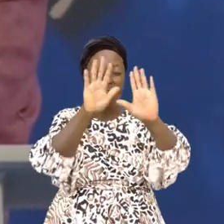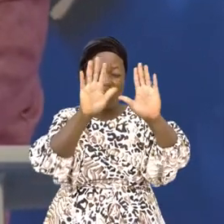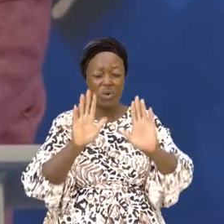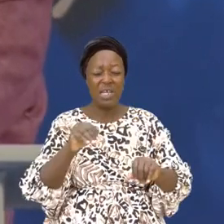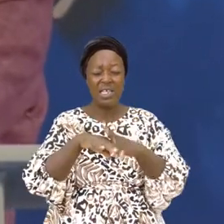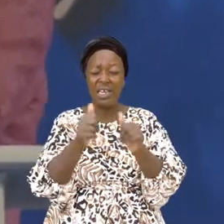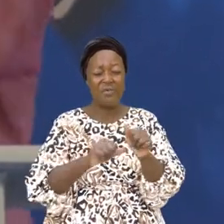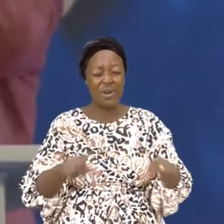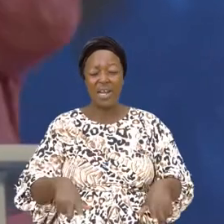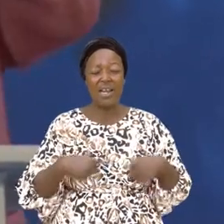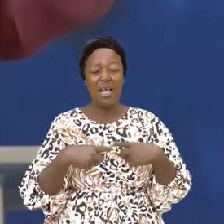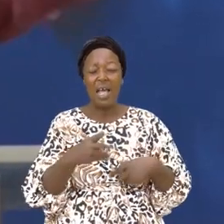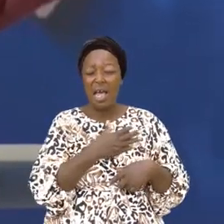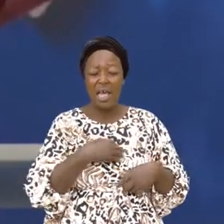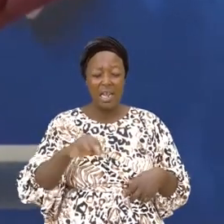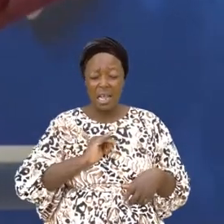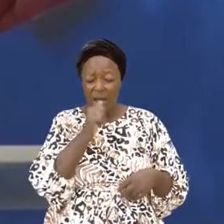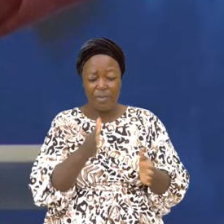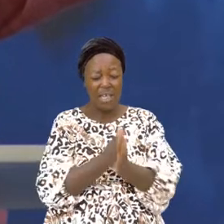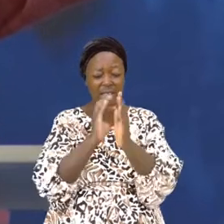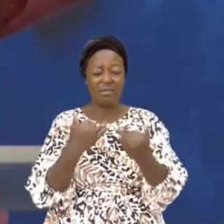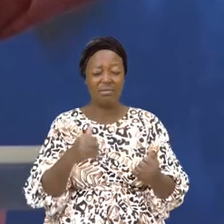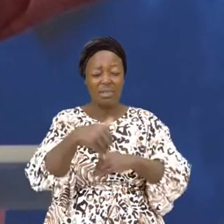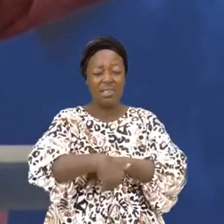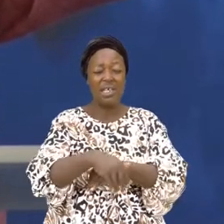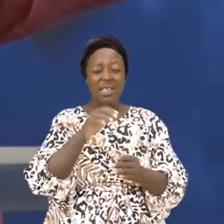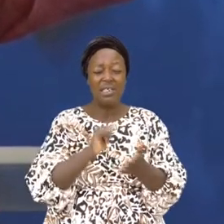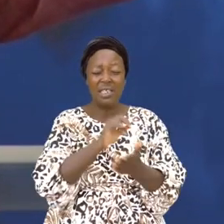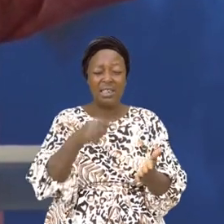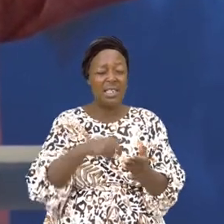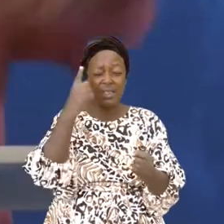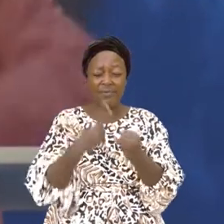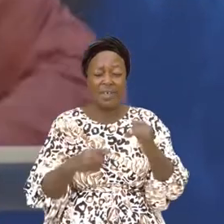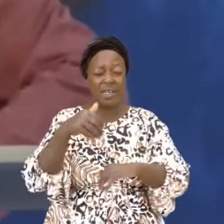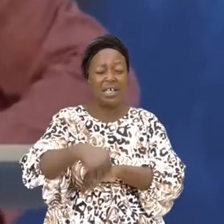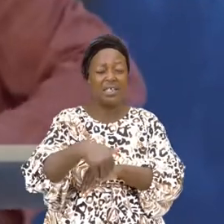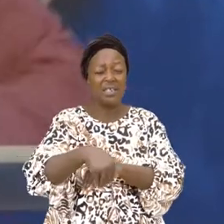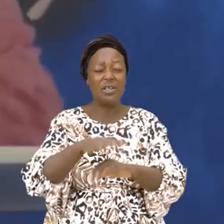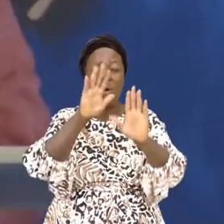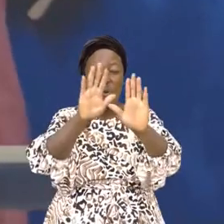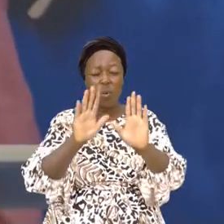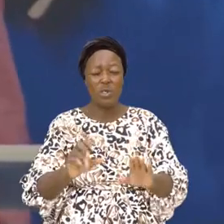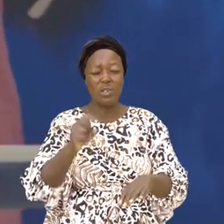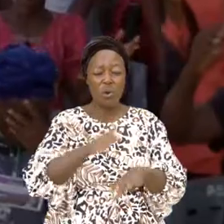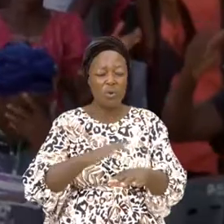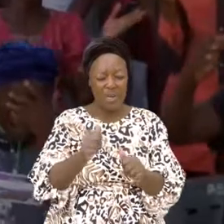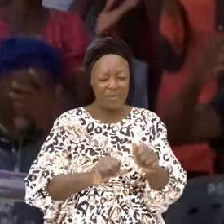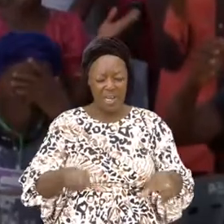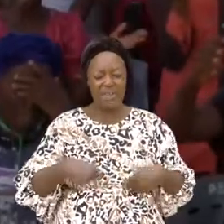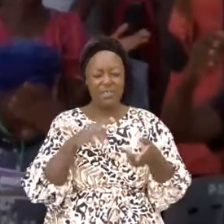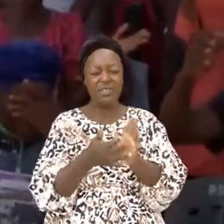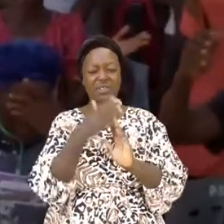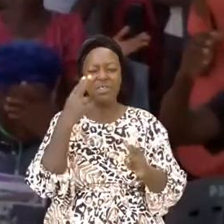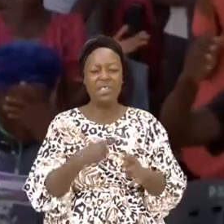every life. And I'm asking tonight, this final night, wonders upon every life.